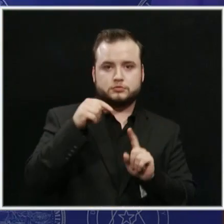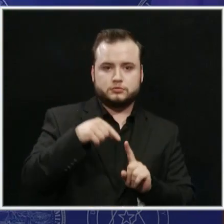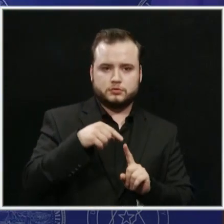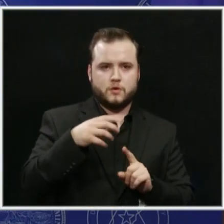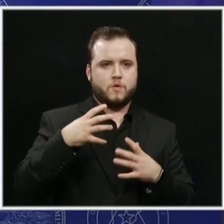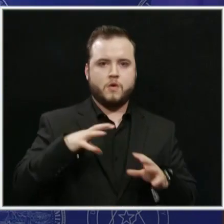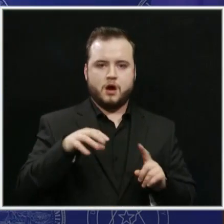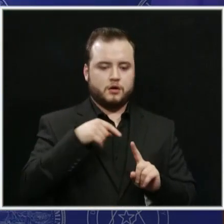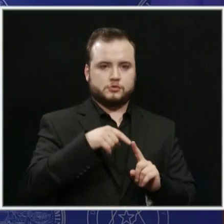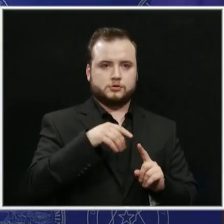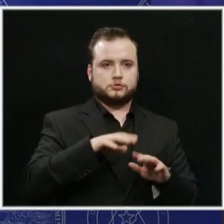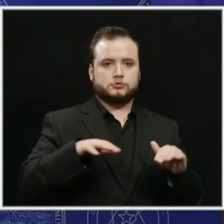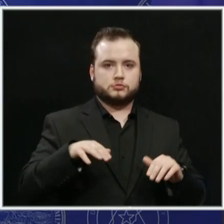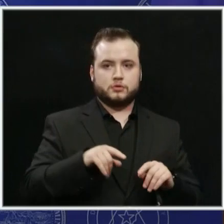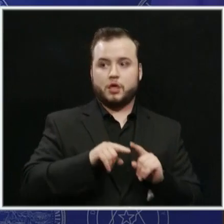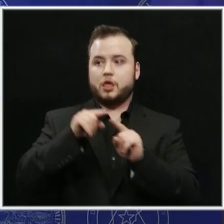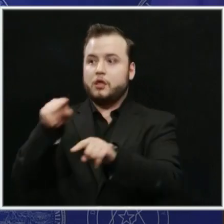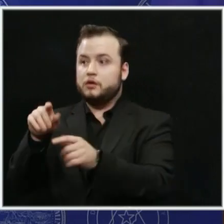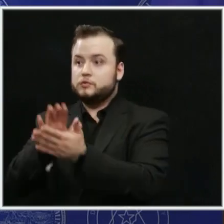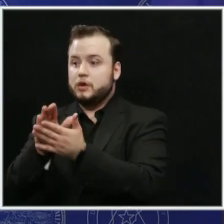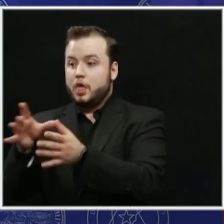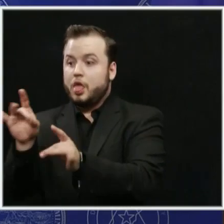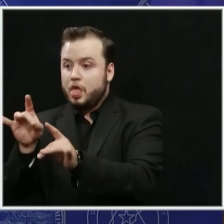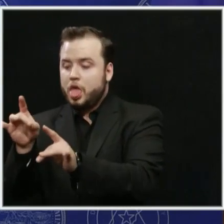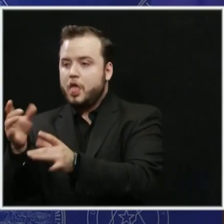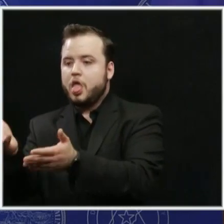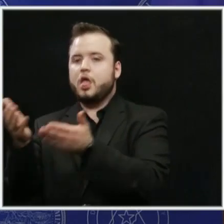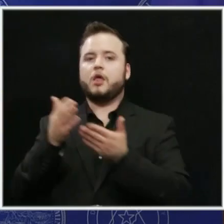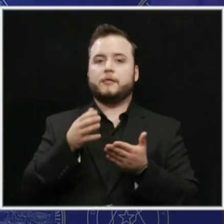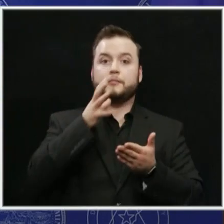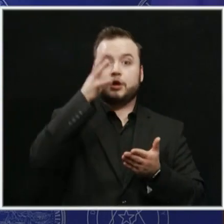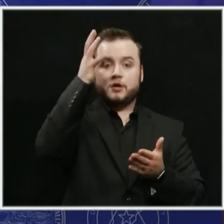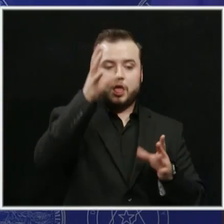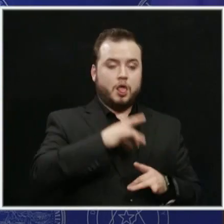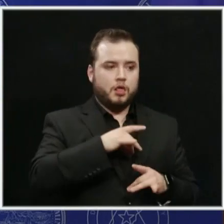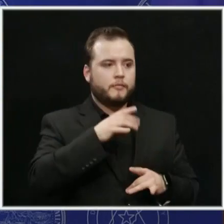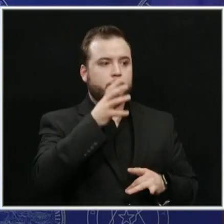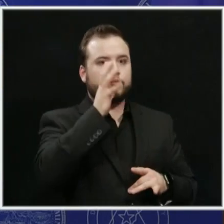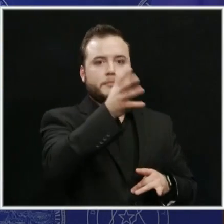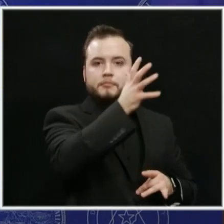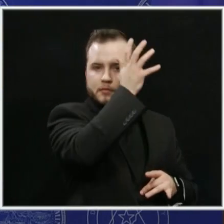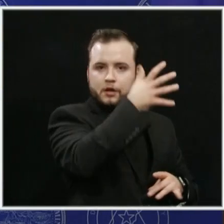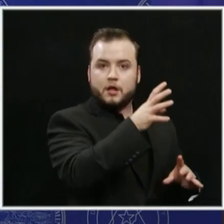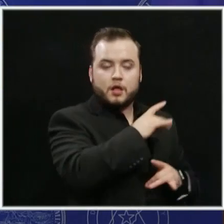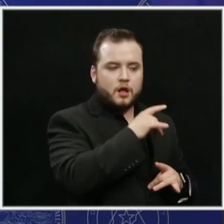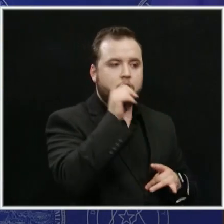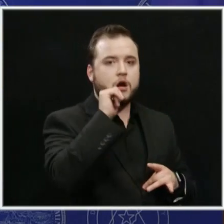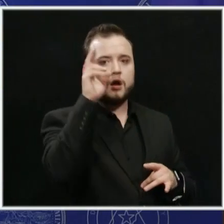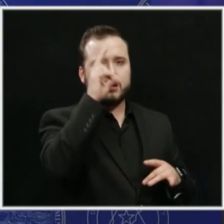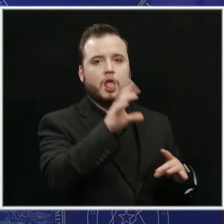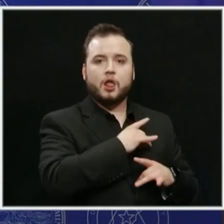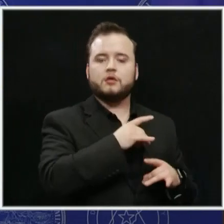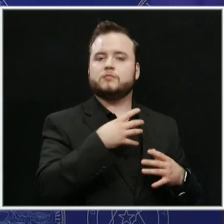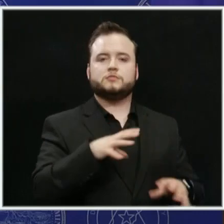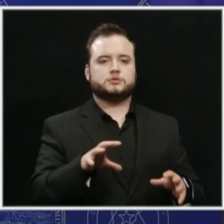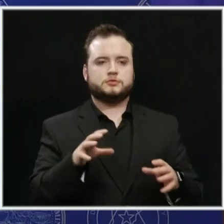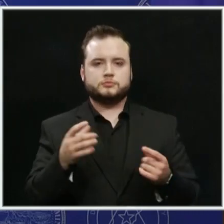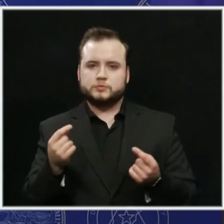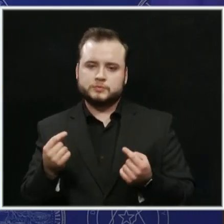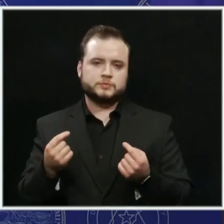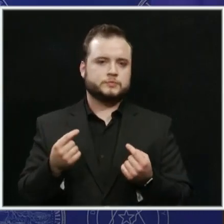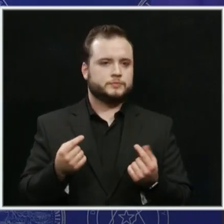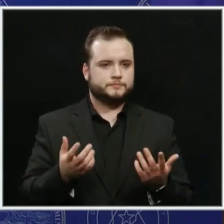of research that's still evolving. So I have still, just to be very candid, I think we have not made a decision. As I've said earlier, I think it's